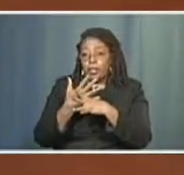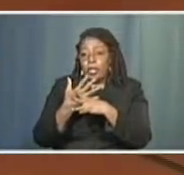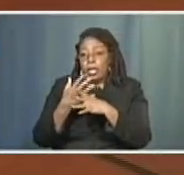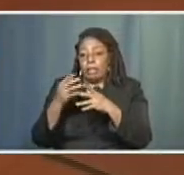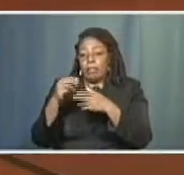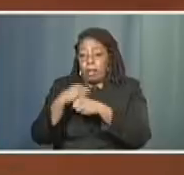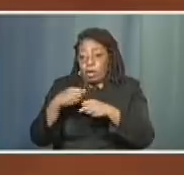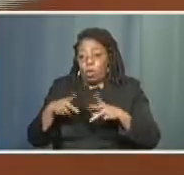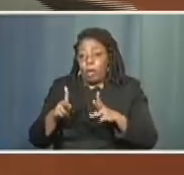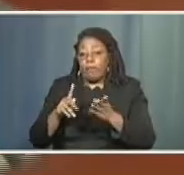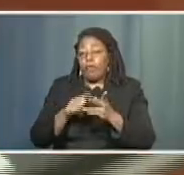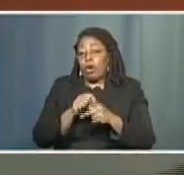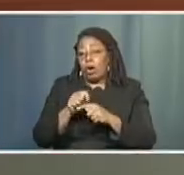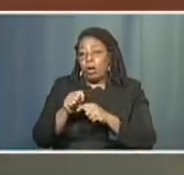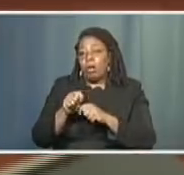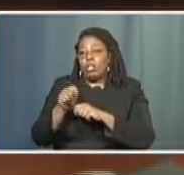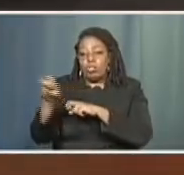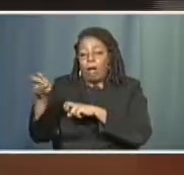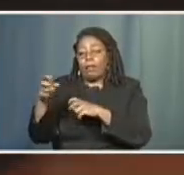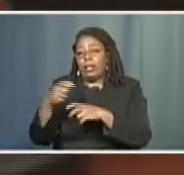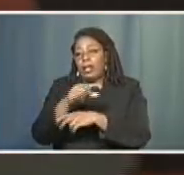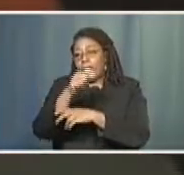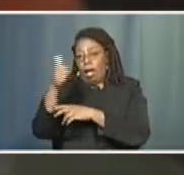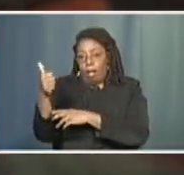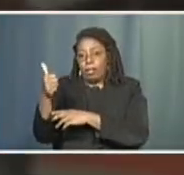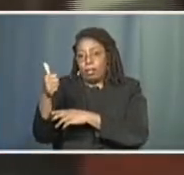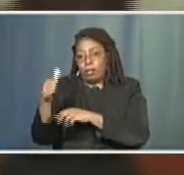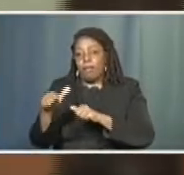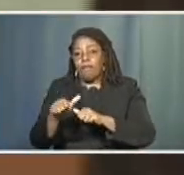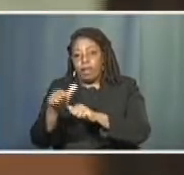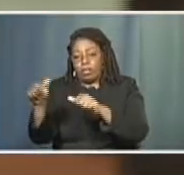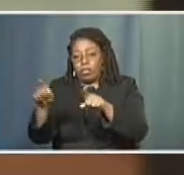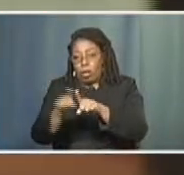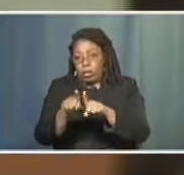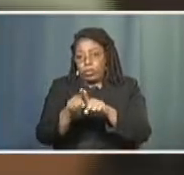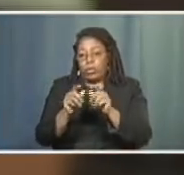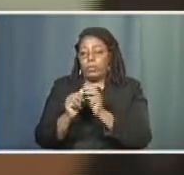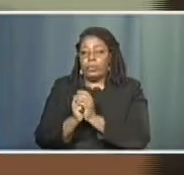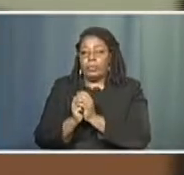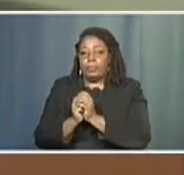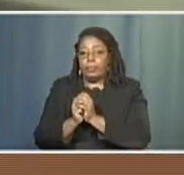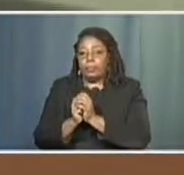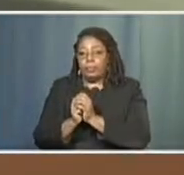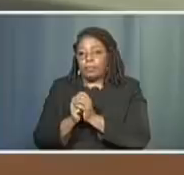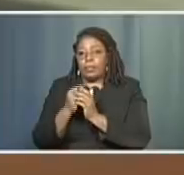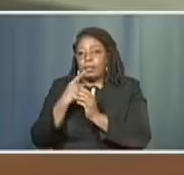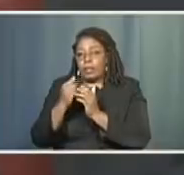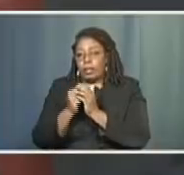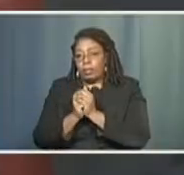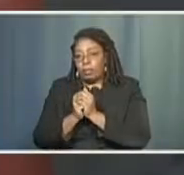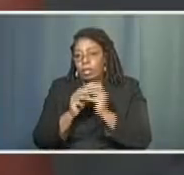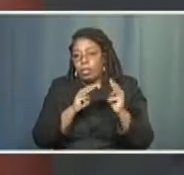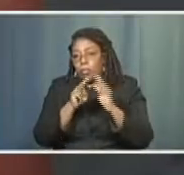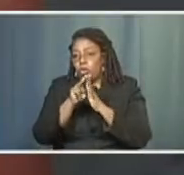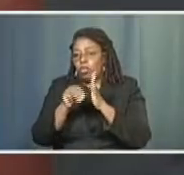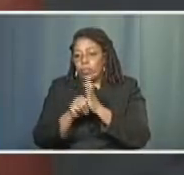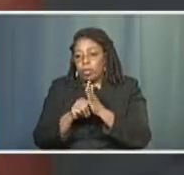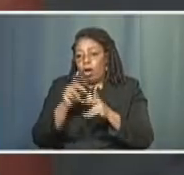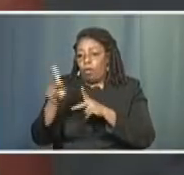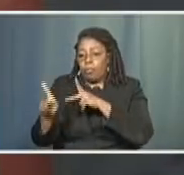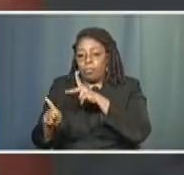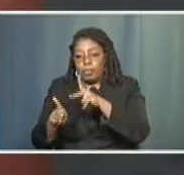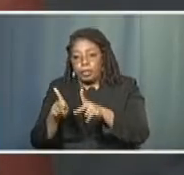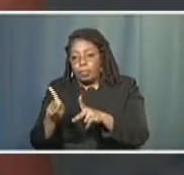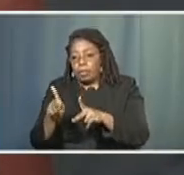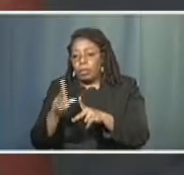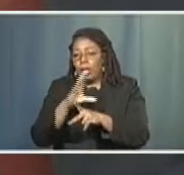pave the way for travel, but other ventures as well. Also in terms of the movement, not only of people, but also